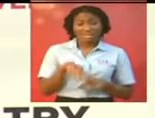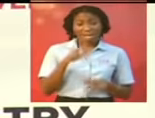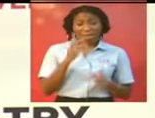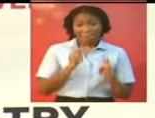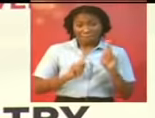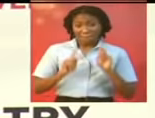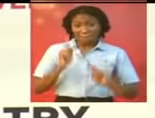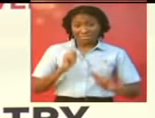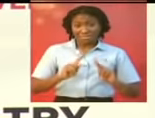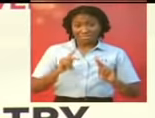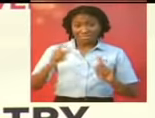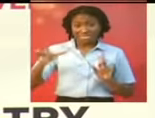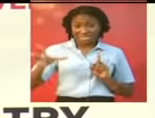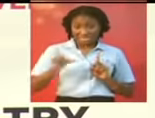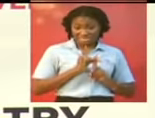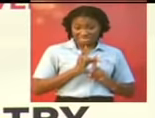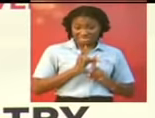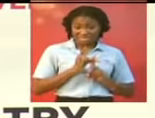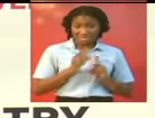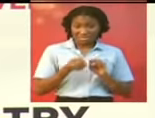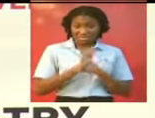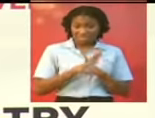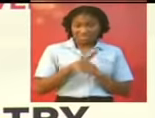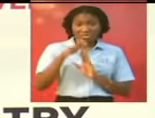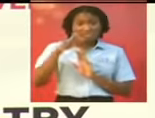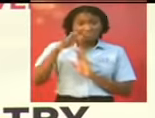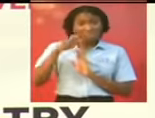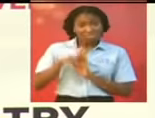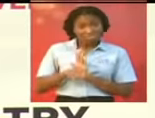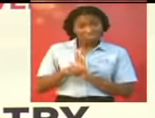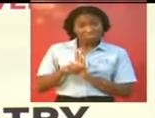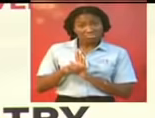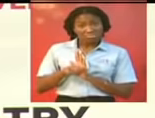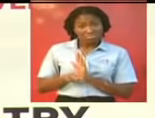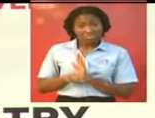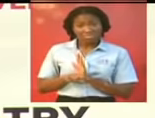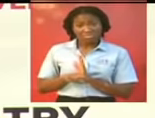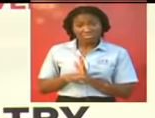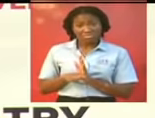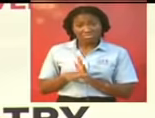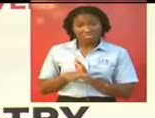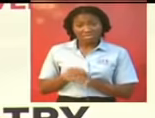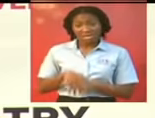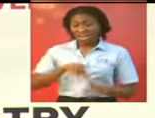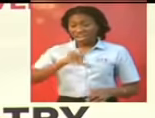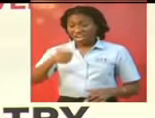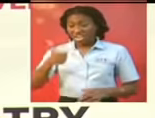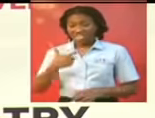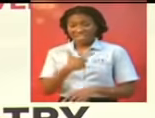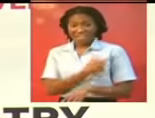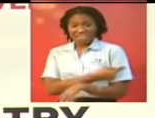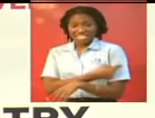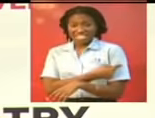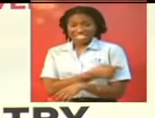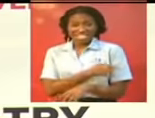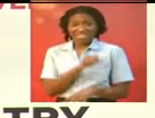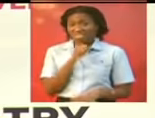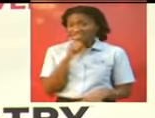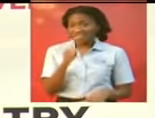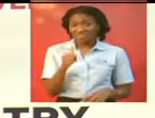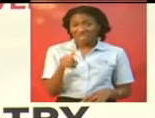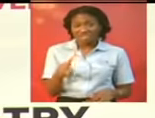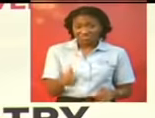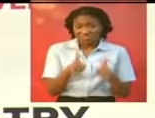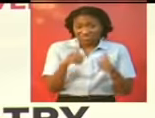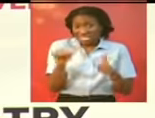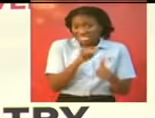67% if you do get two doses and you wait your 2 weeks. Other vaccines have not shown that sort of data as yet. So the chance